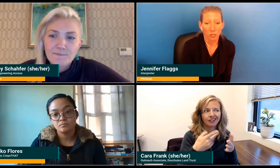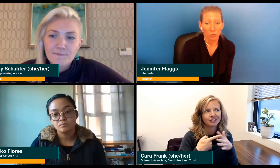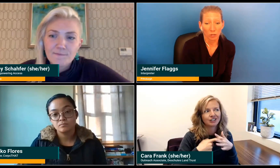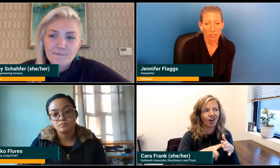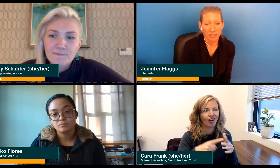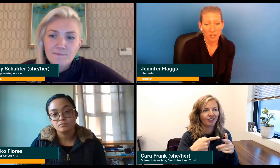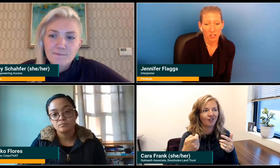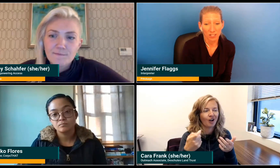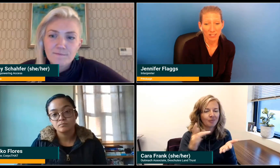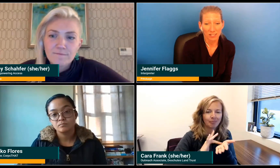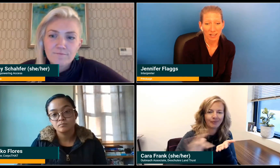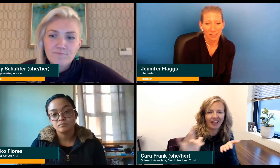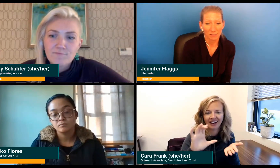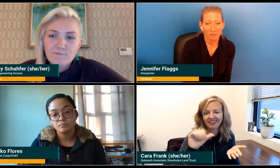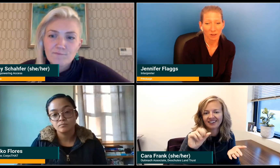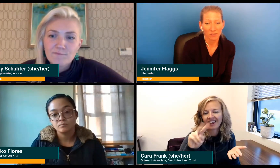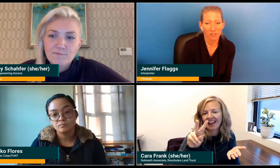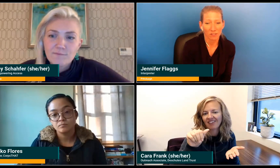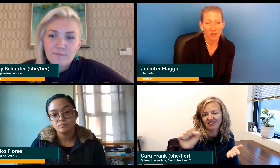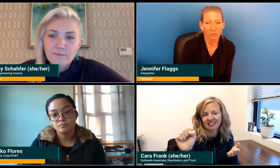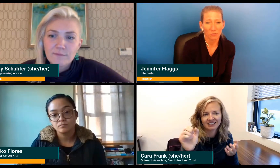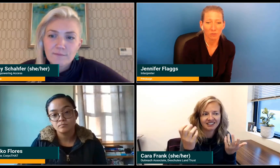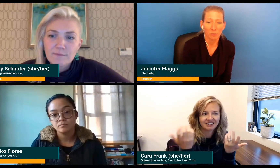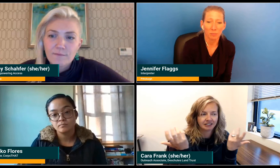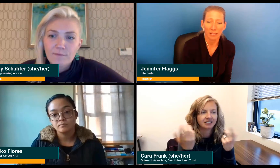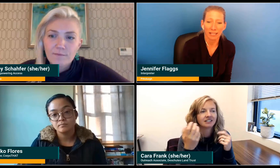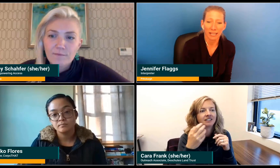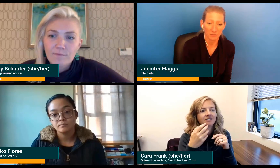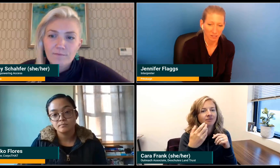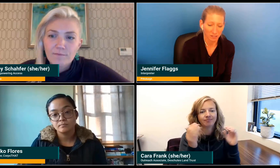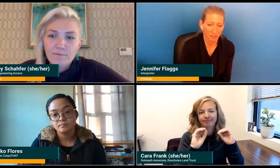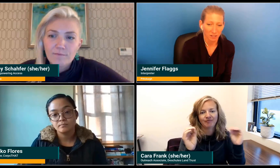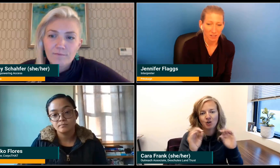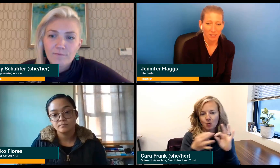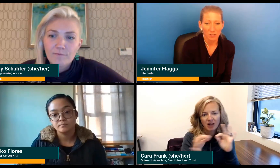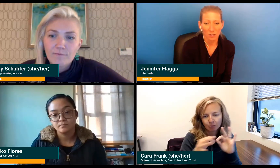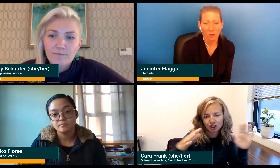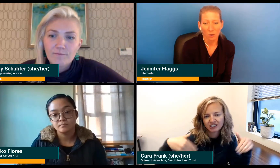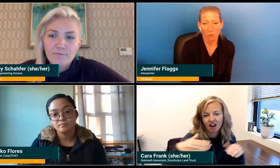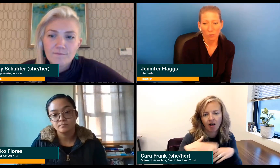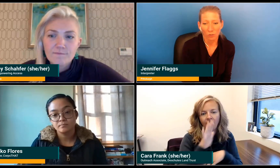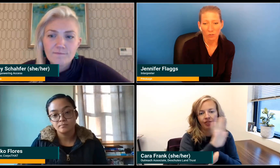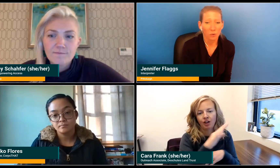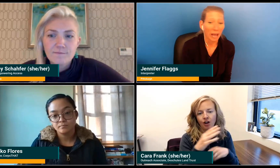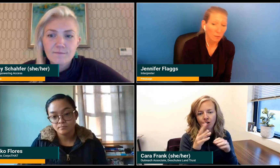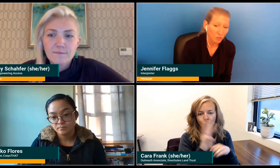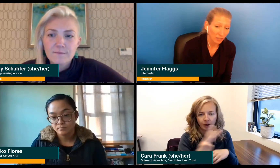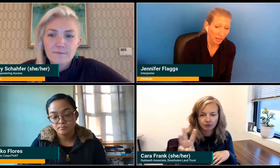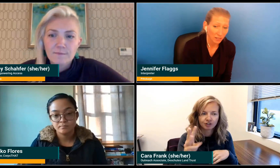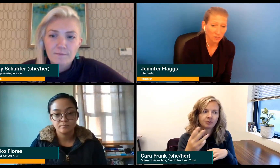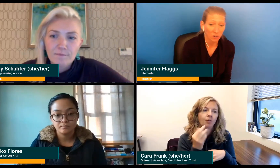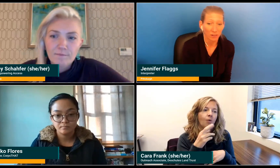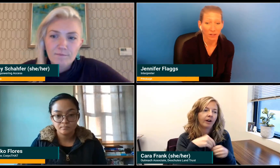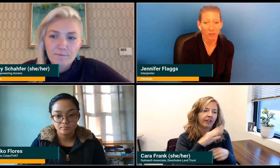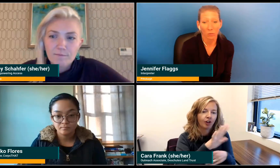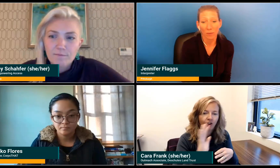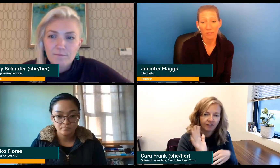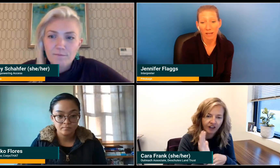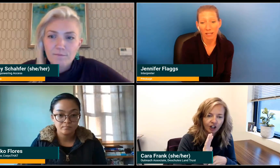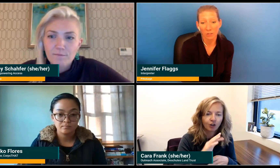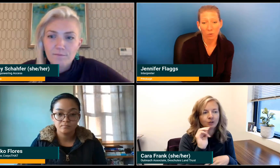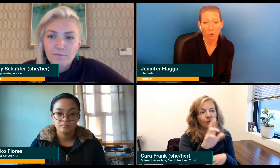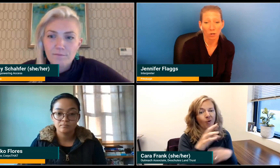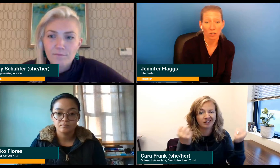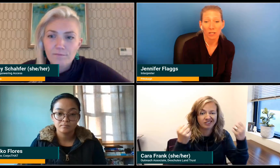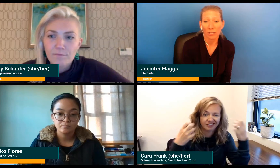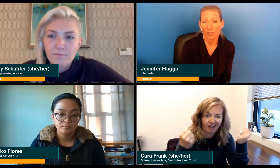join a new organization, it's kind of, you have to start from a blank canvas. So there's no captioning yet on their